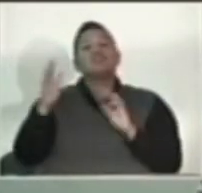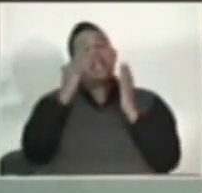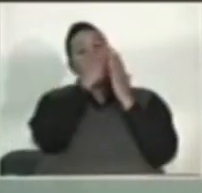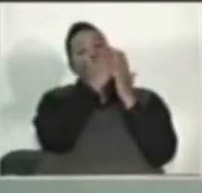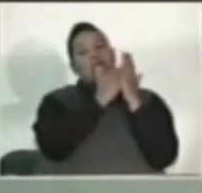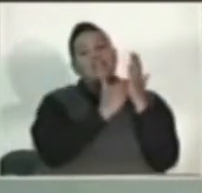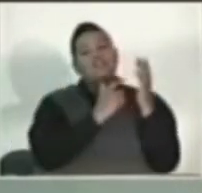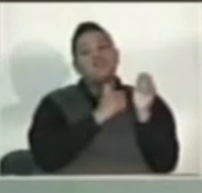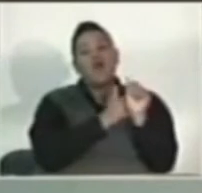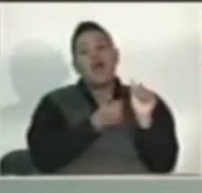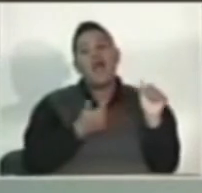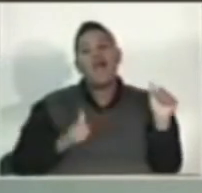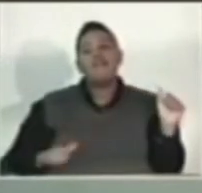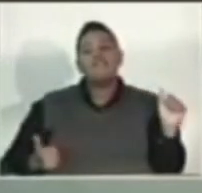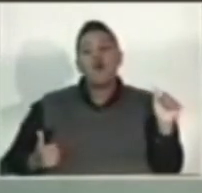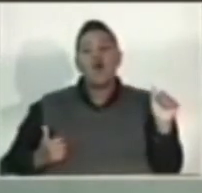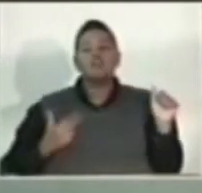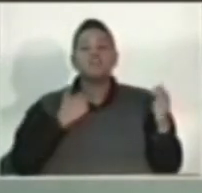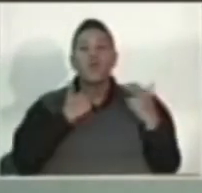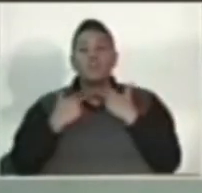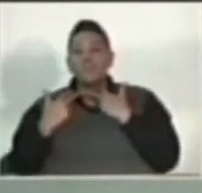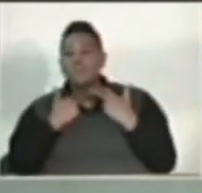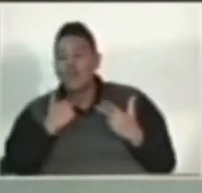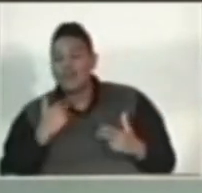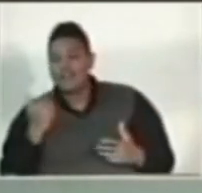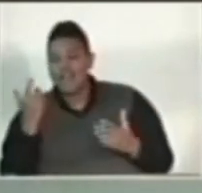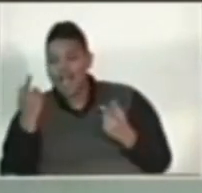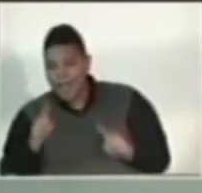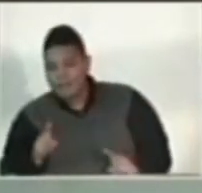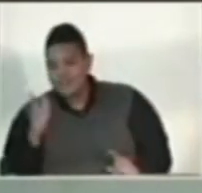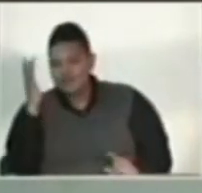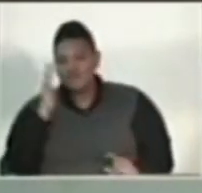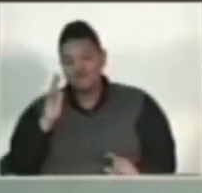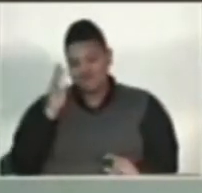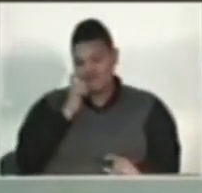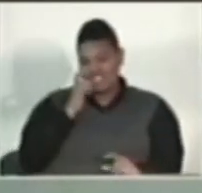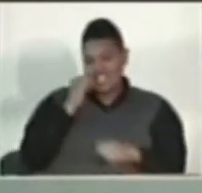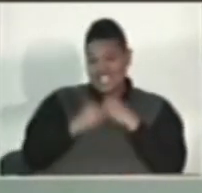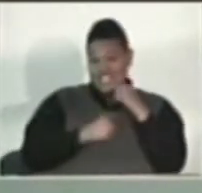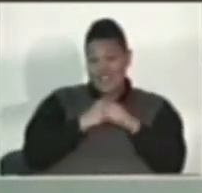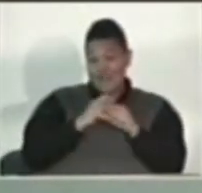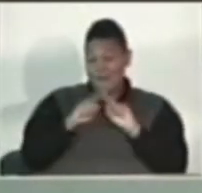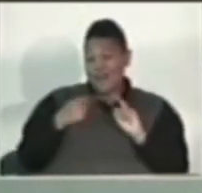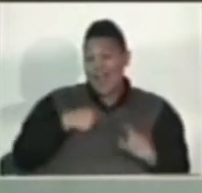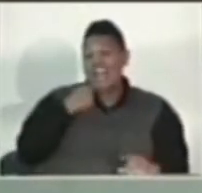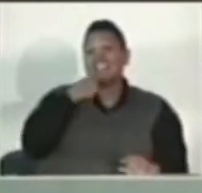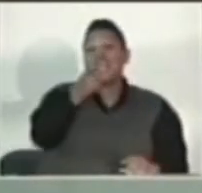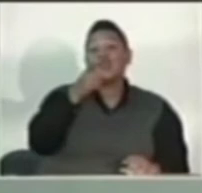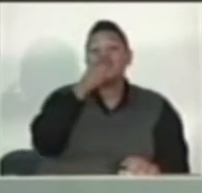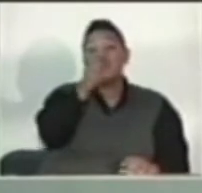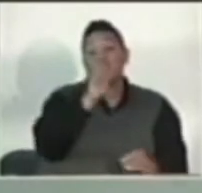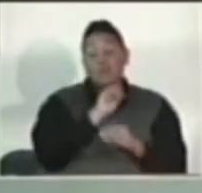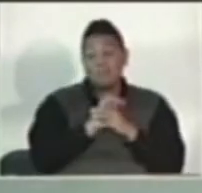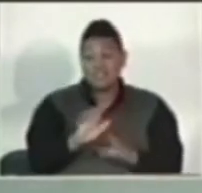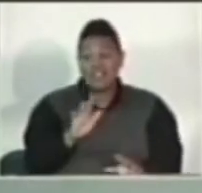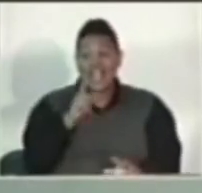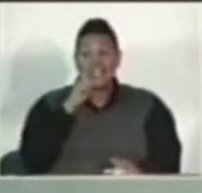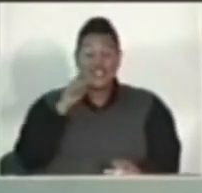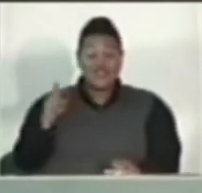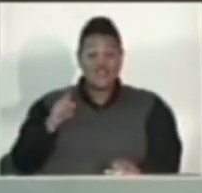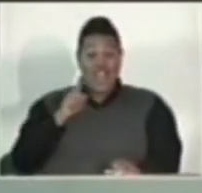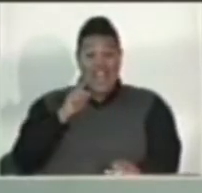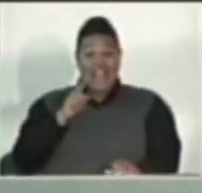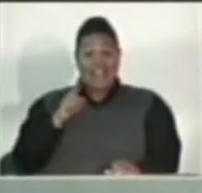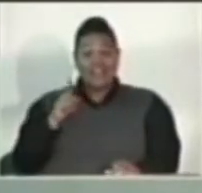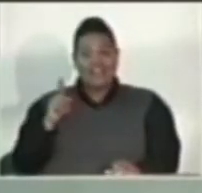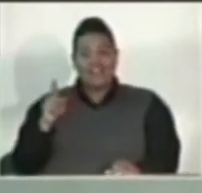to avoid the potholes encountered in the previous year. But I say to you, Minister, in the parlance of a